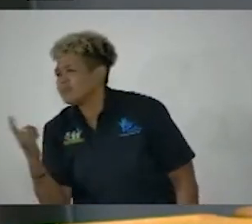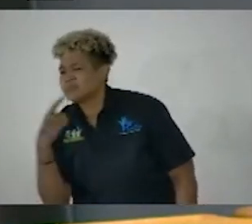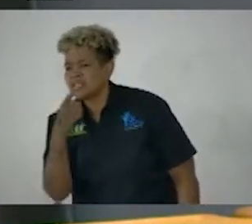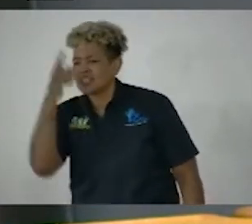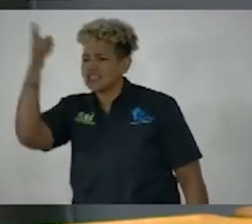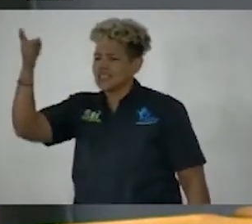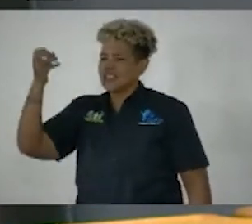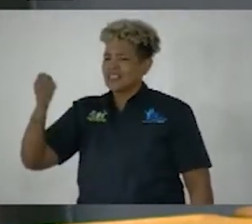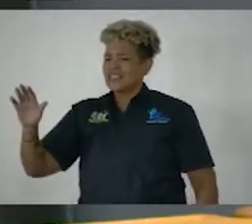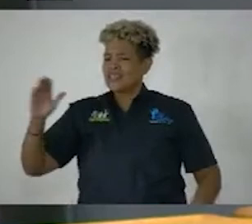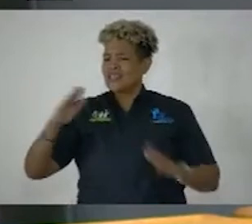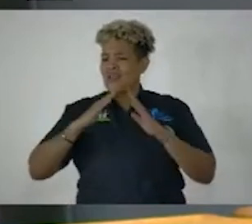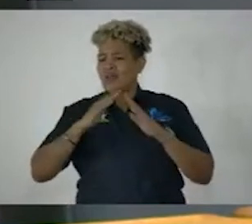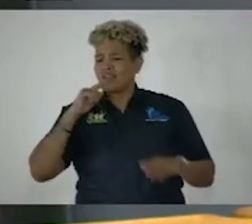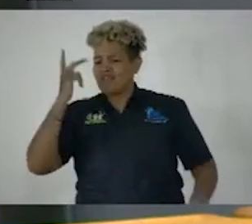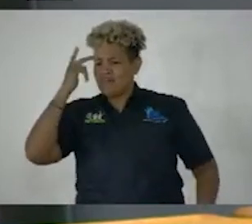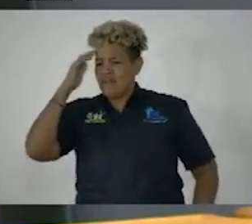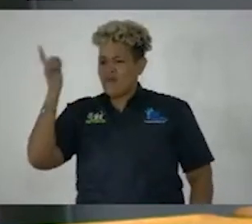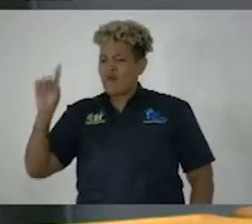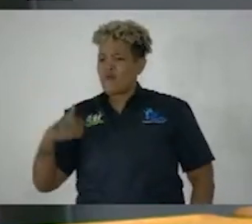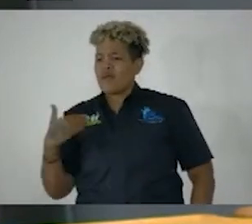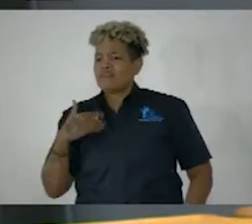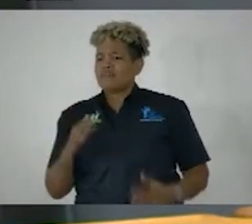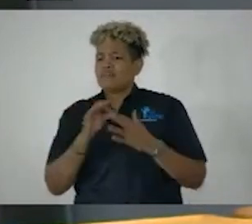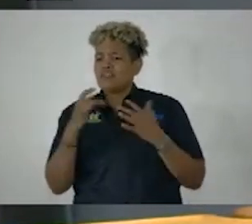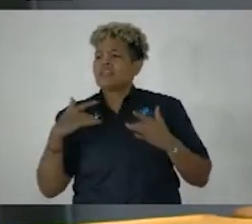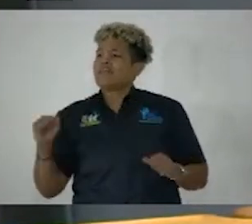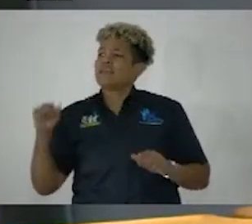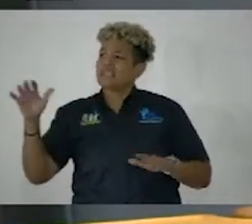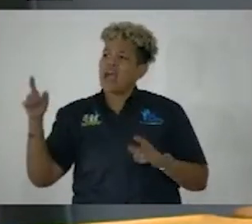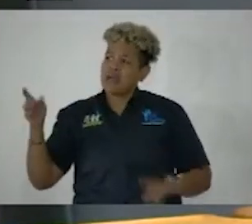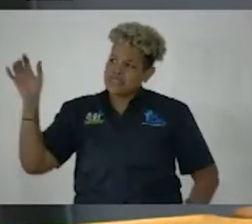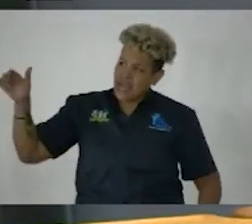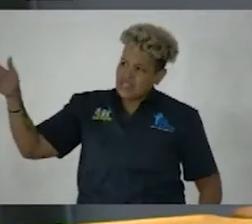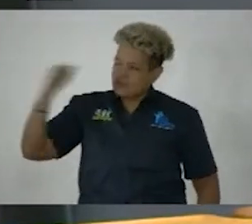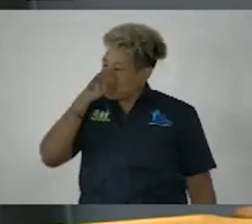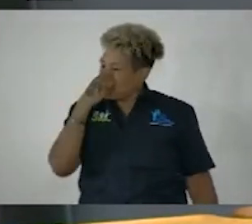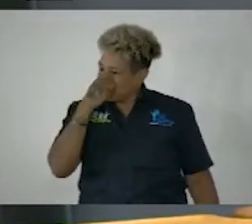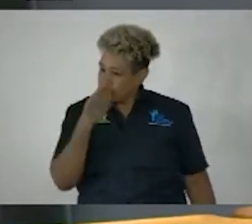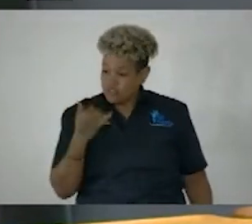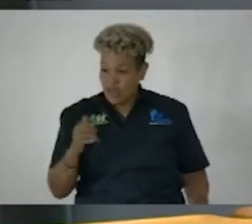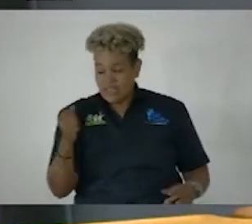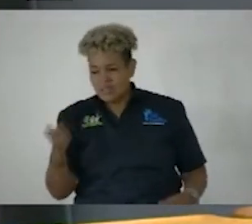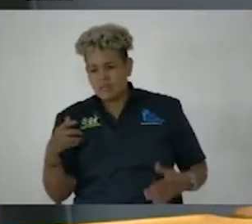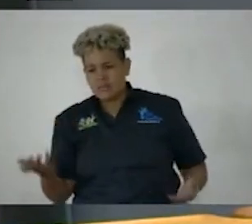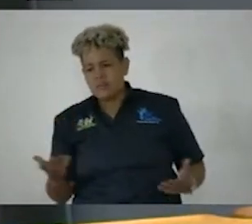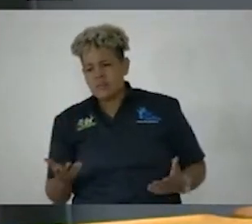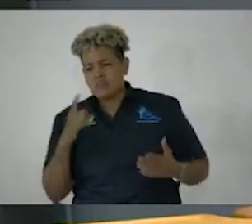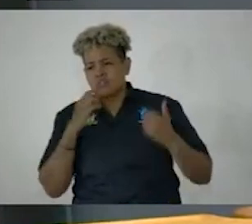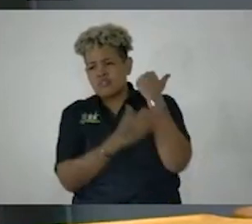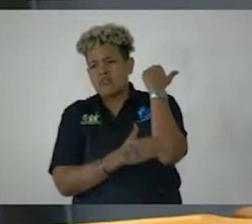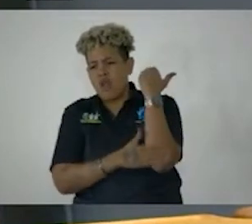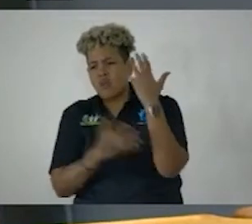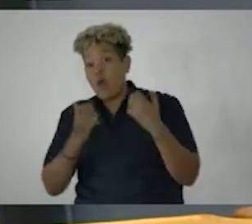is the office, this is the home of the Prime Minister, or this is where we have special events. What I'm trying to get from you, Minister, is, and the country's